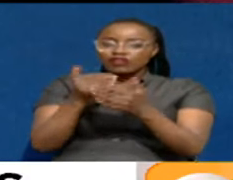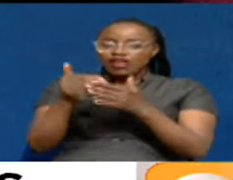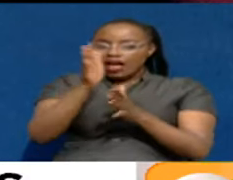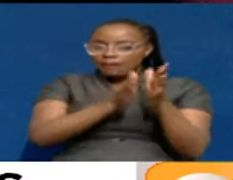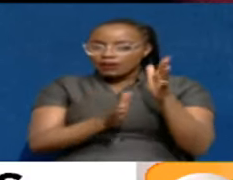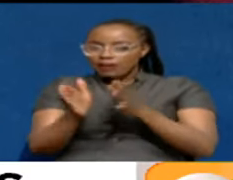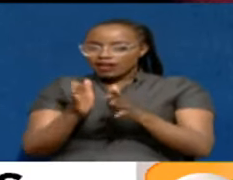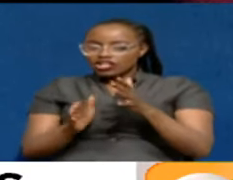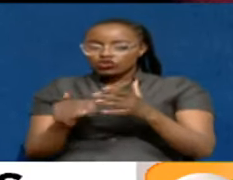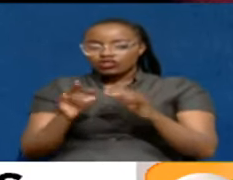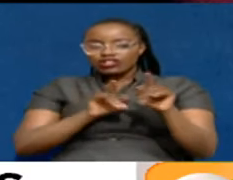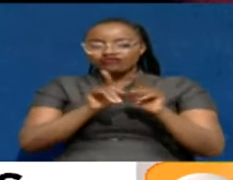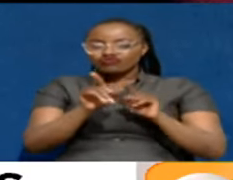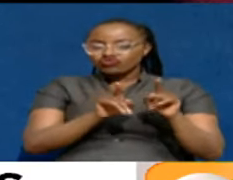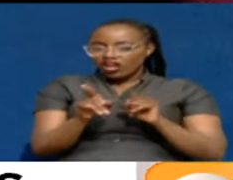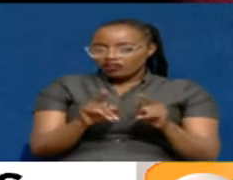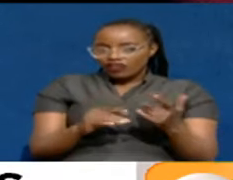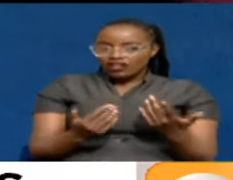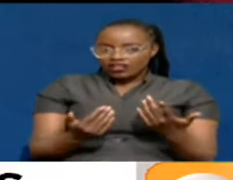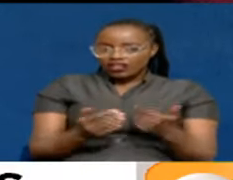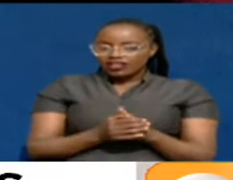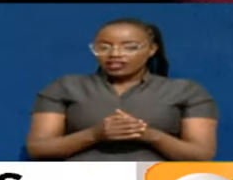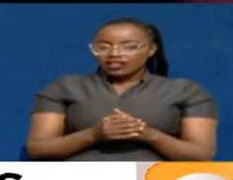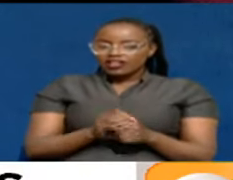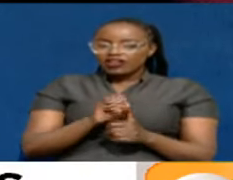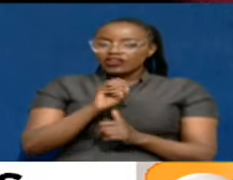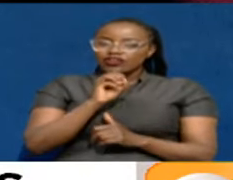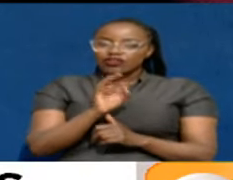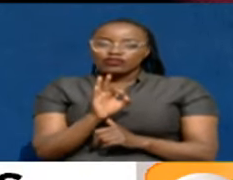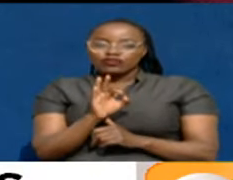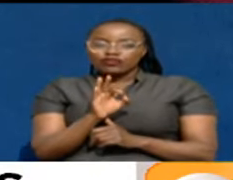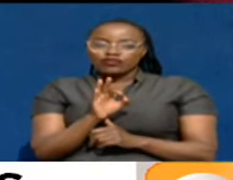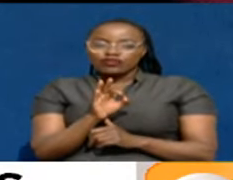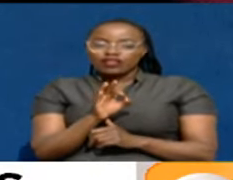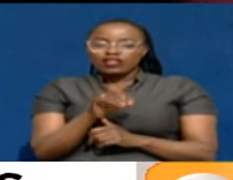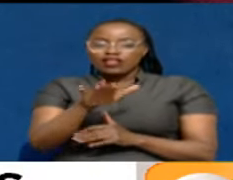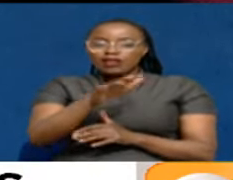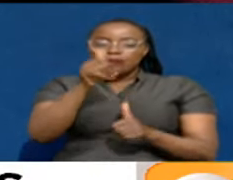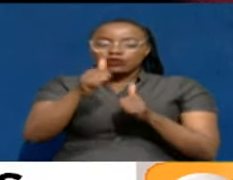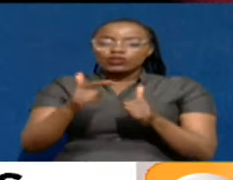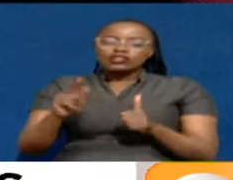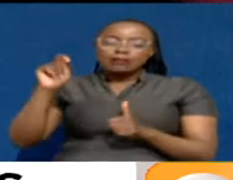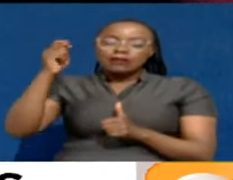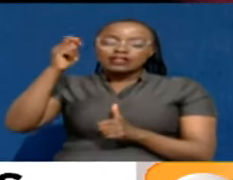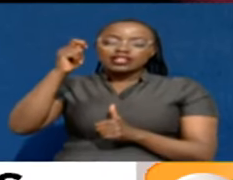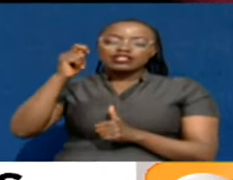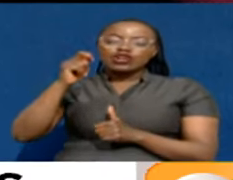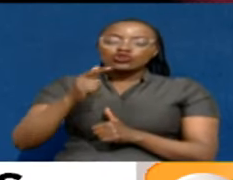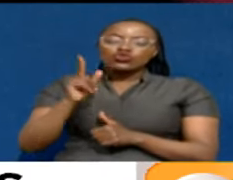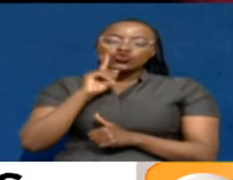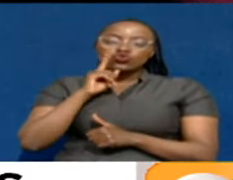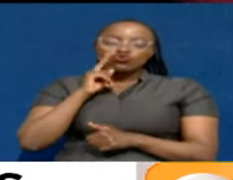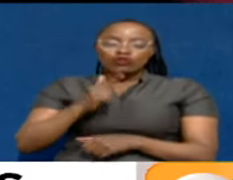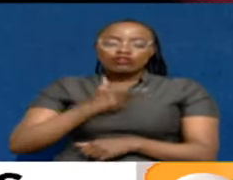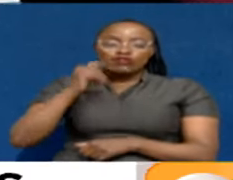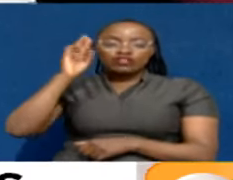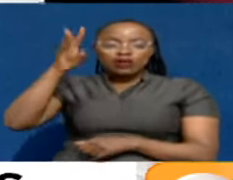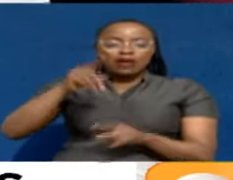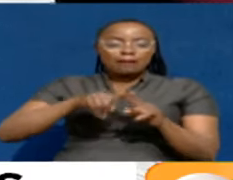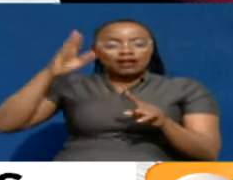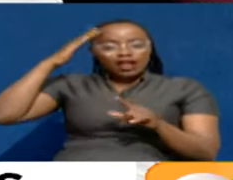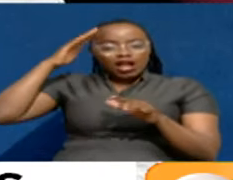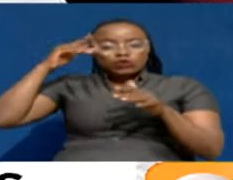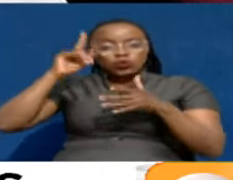preparatory tour of the places the president will visit tomorrow. But I don't know